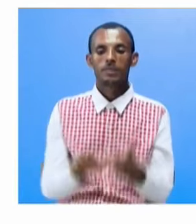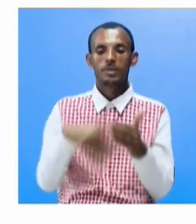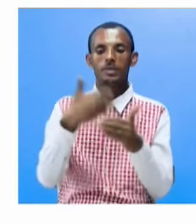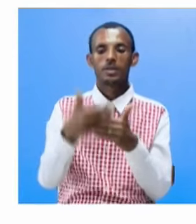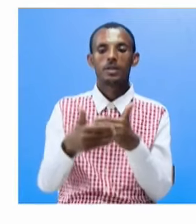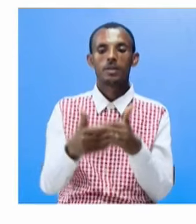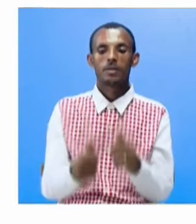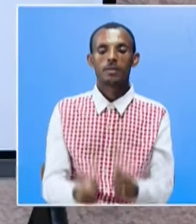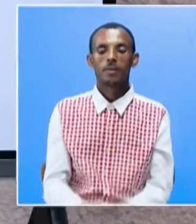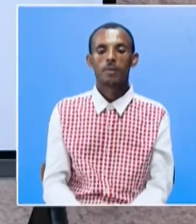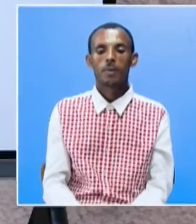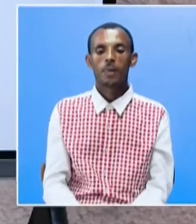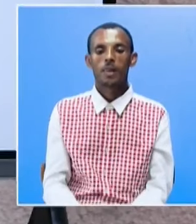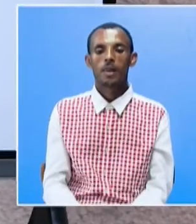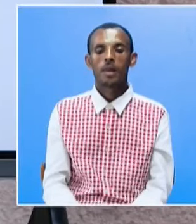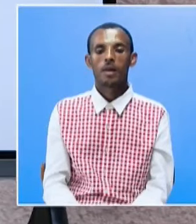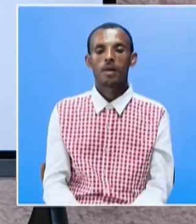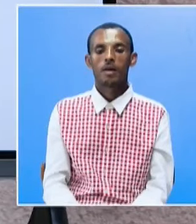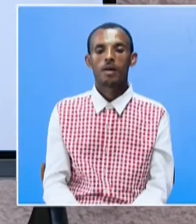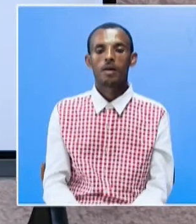then 1,